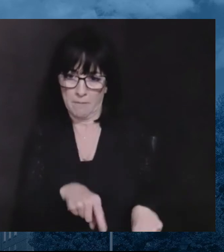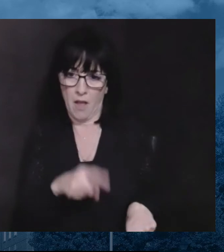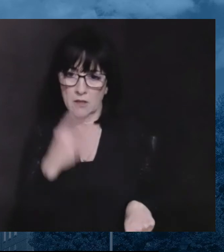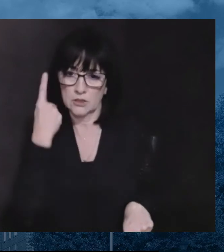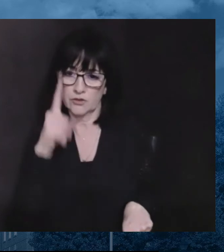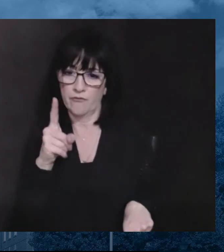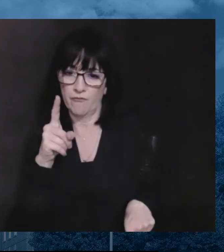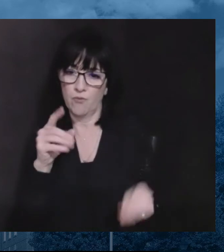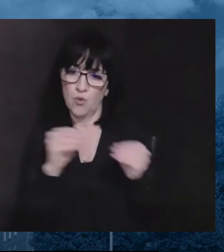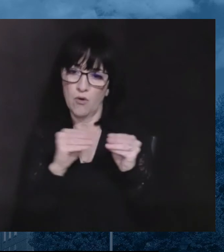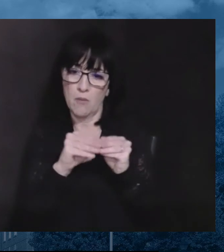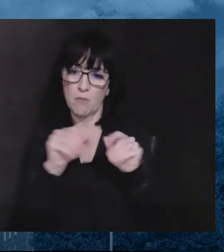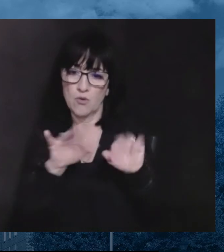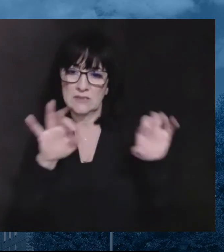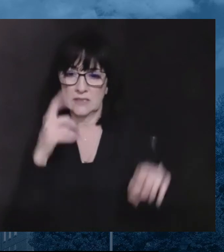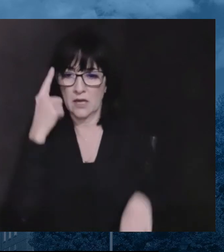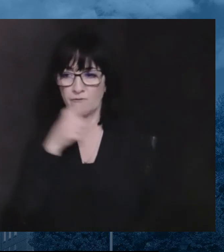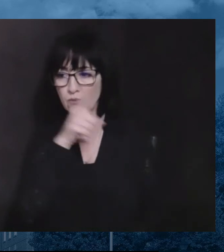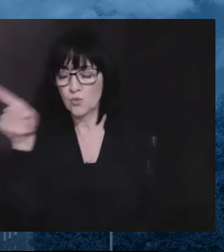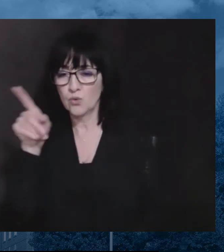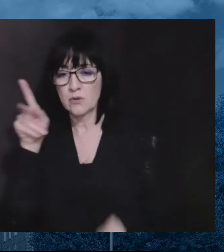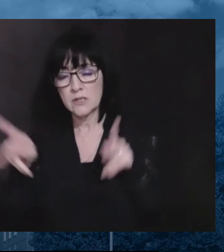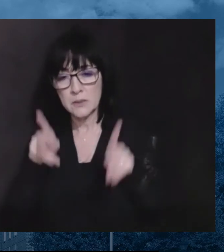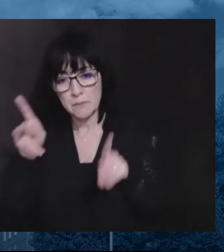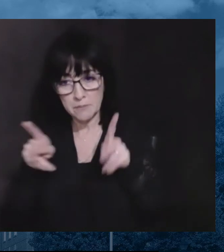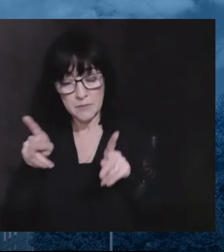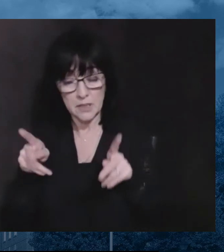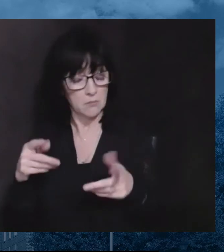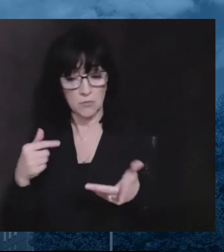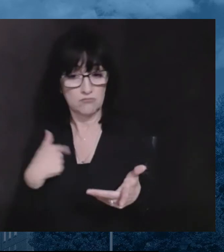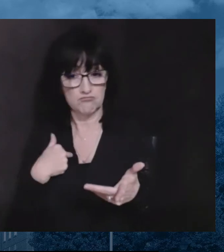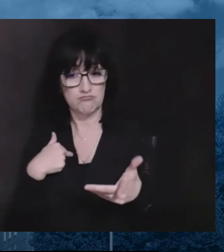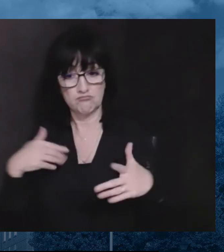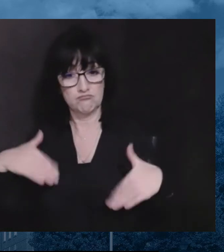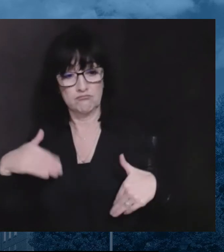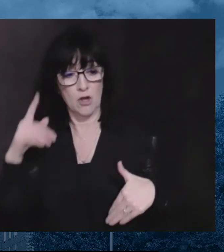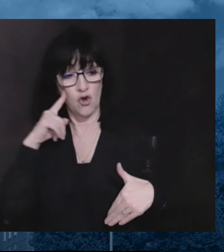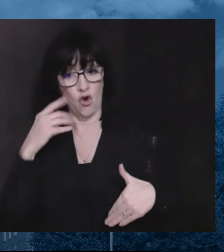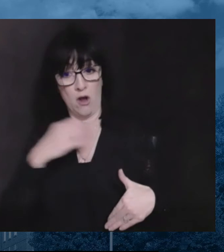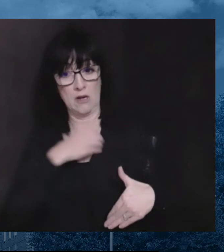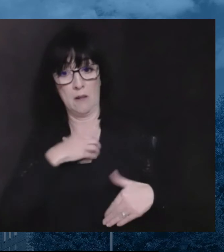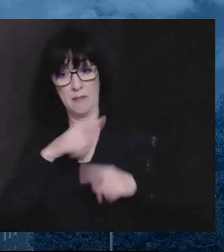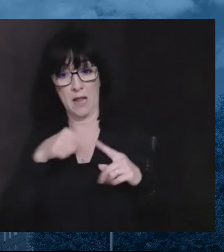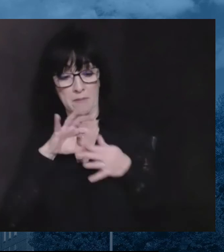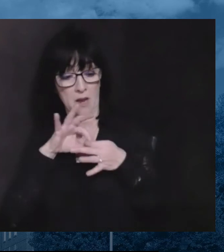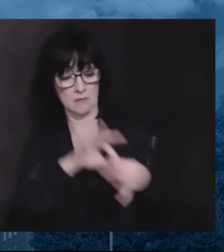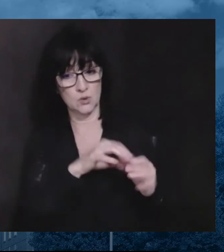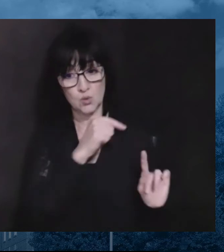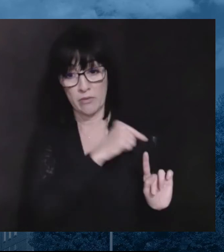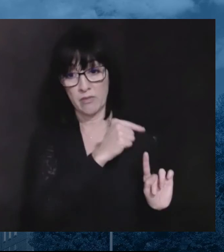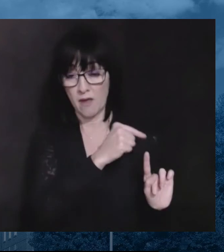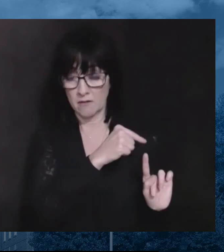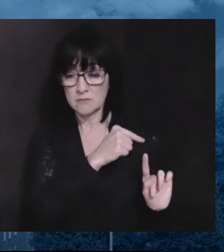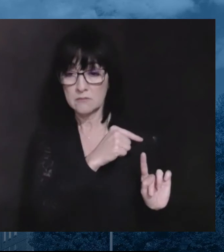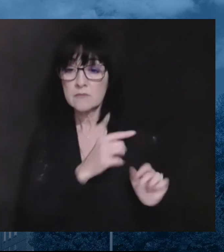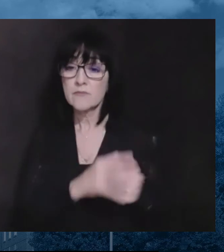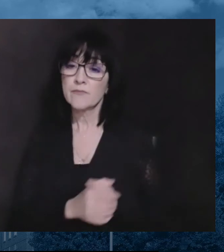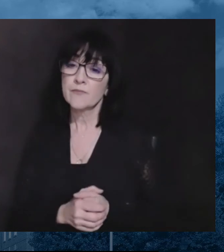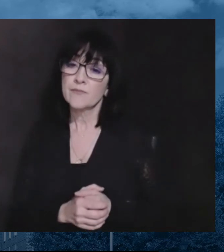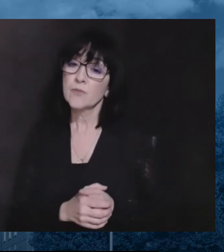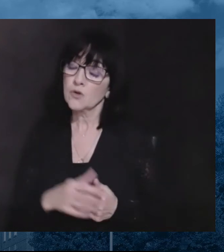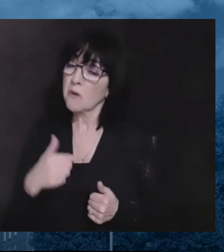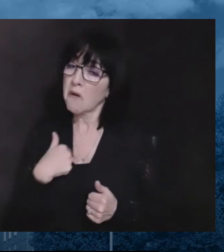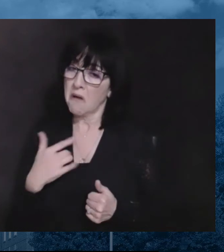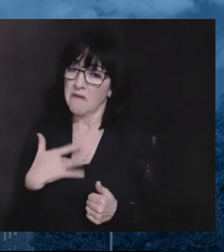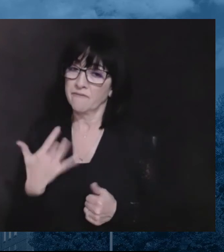that those legislators directly about that. I would have